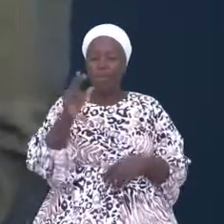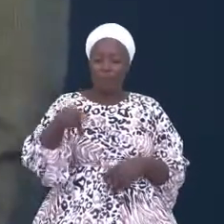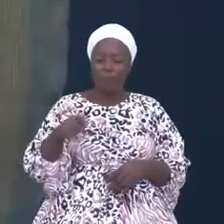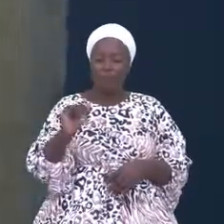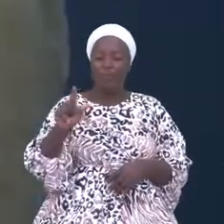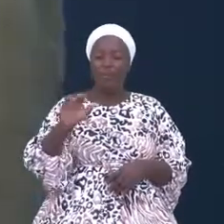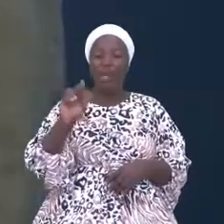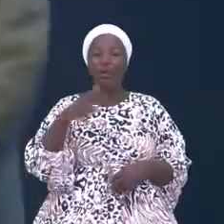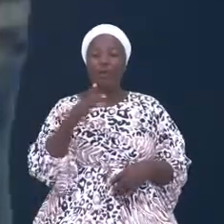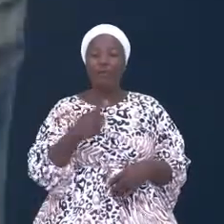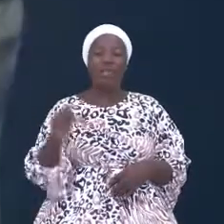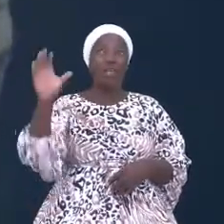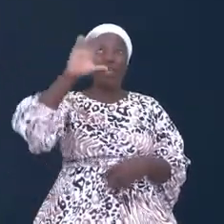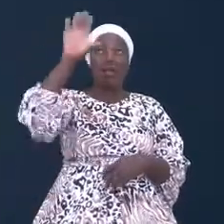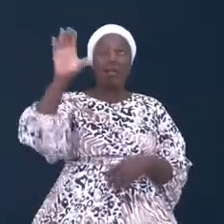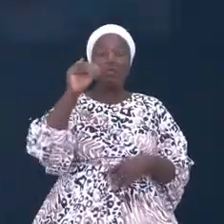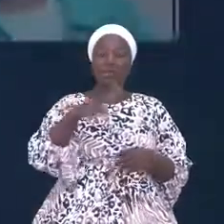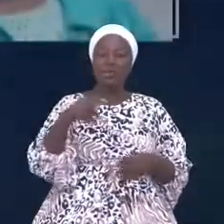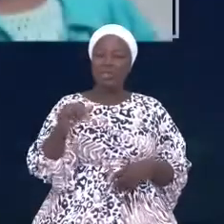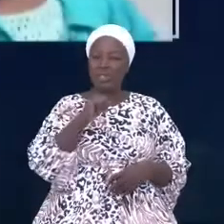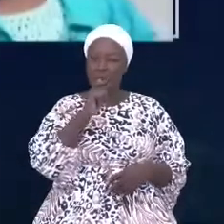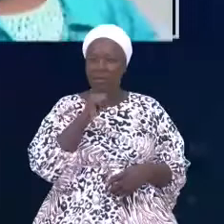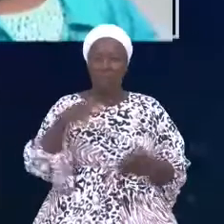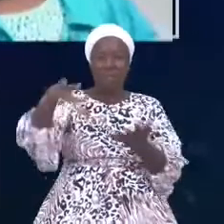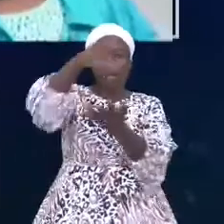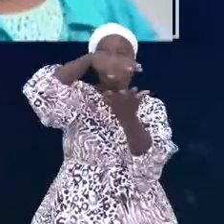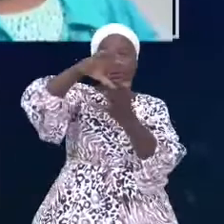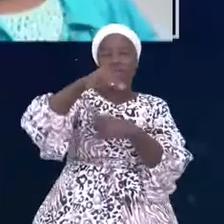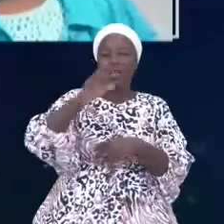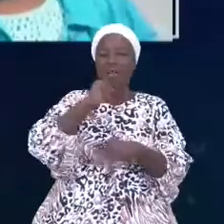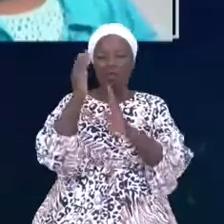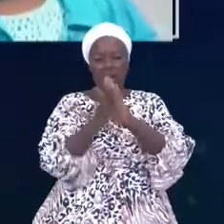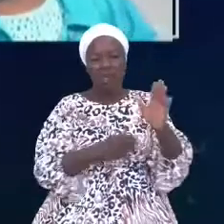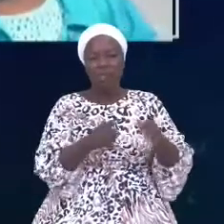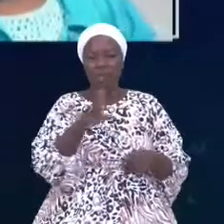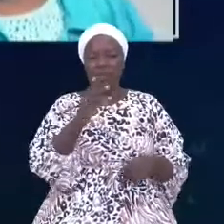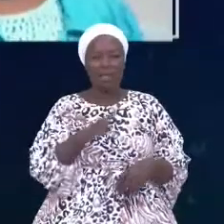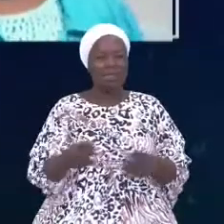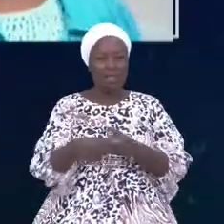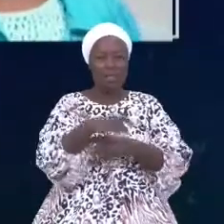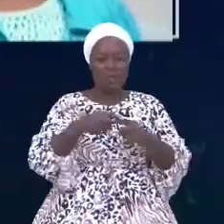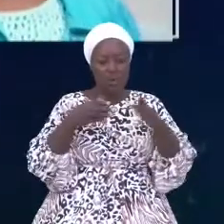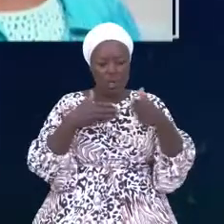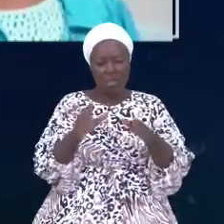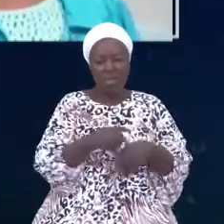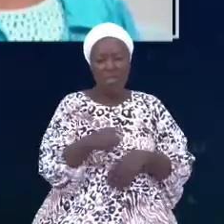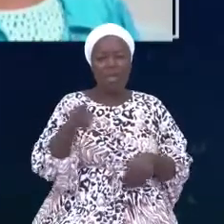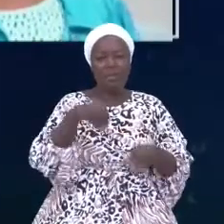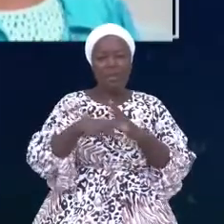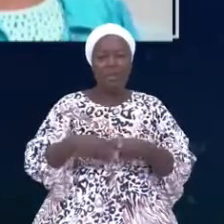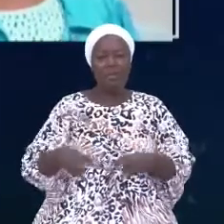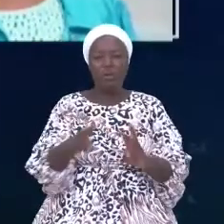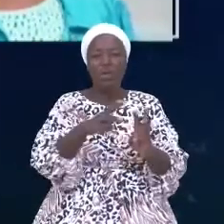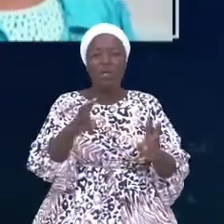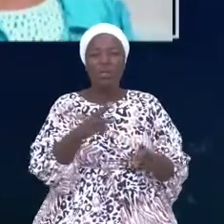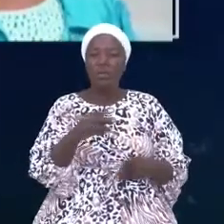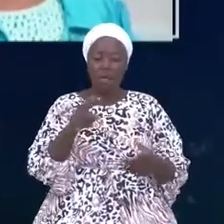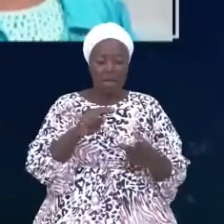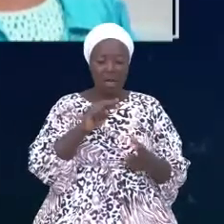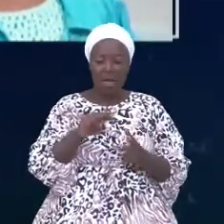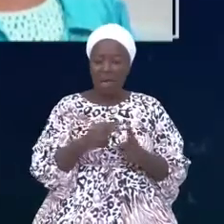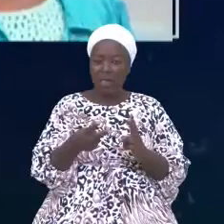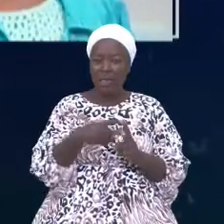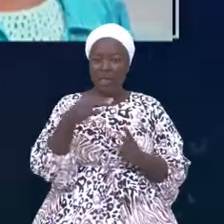not from them by day to lead them in the way, neither the pillar of